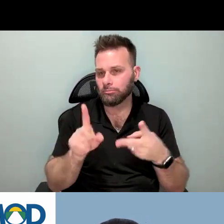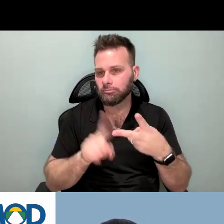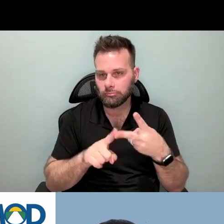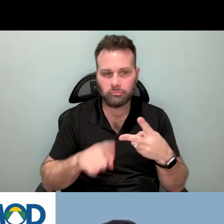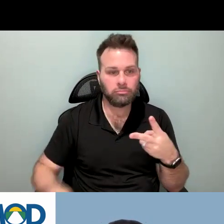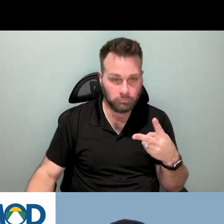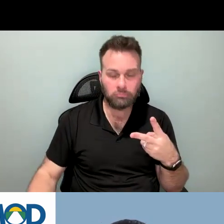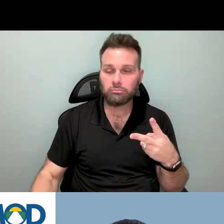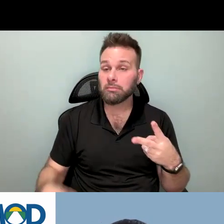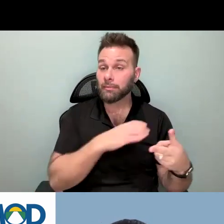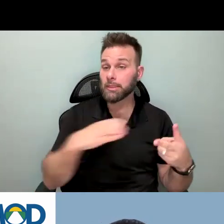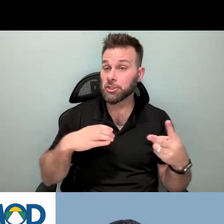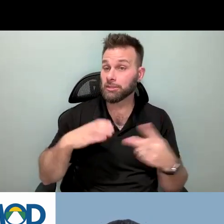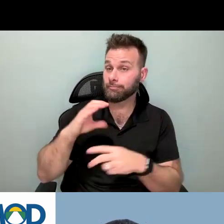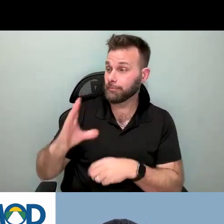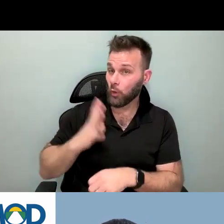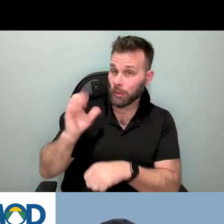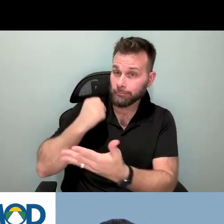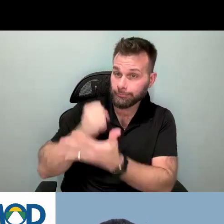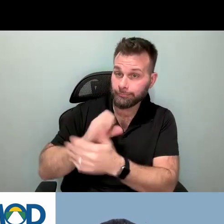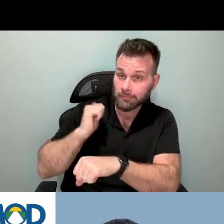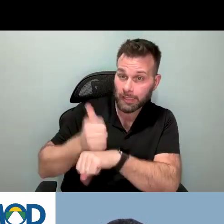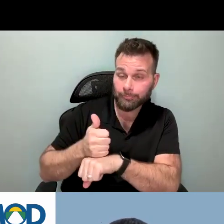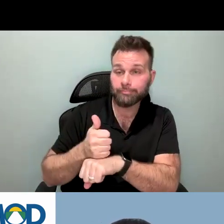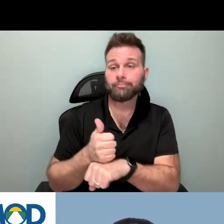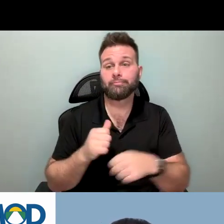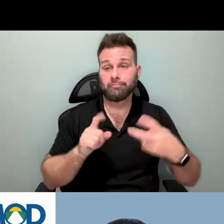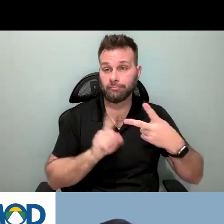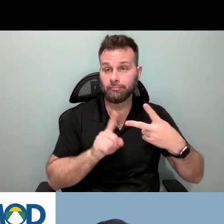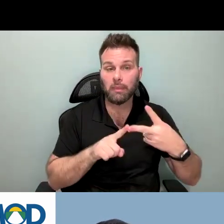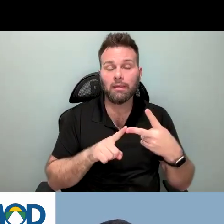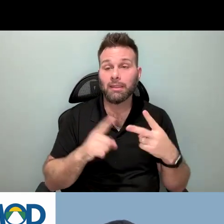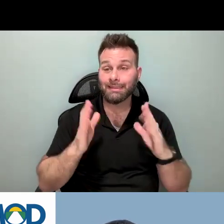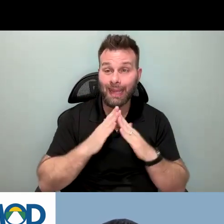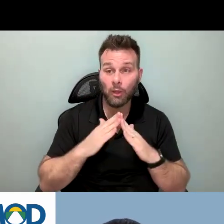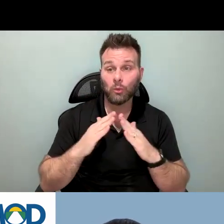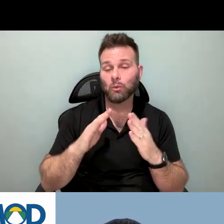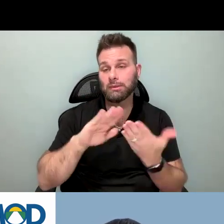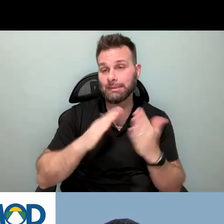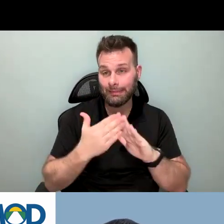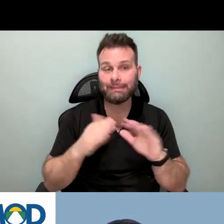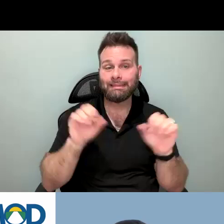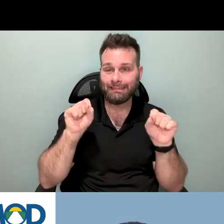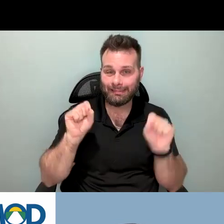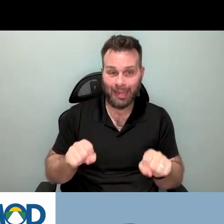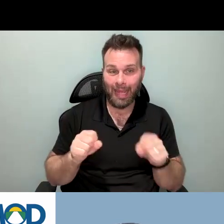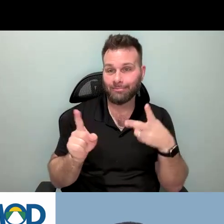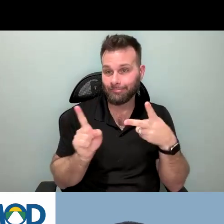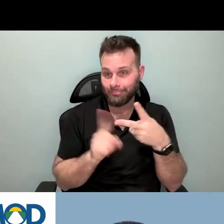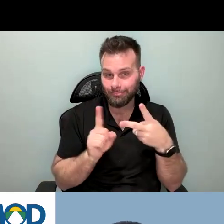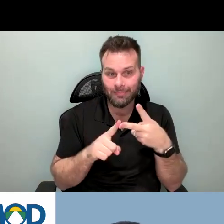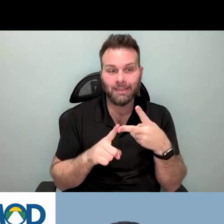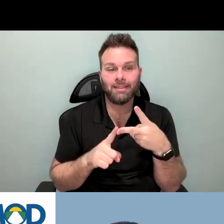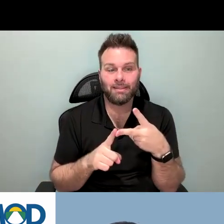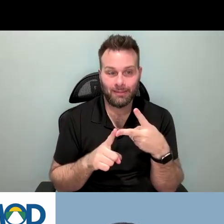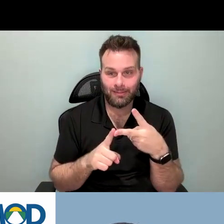has been formalized under Chapter 40, Section 8J, the town can or city can enact the MGL Chapter 40, Section